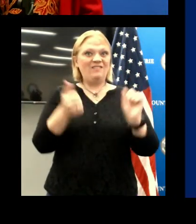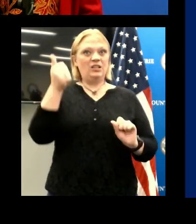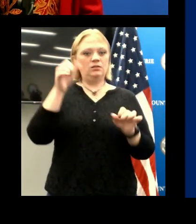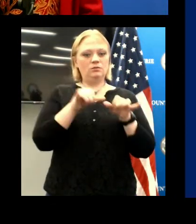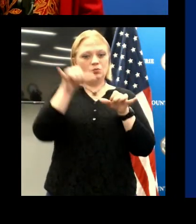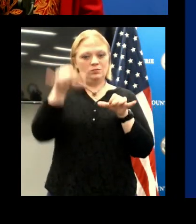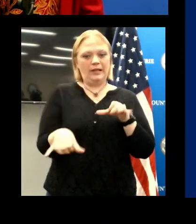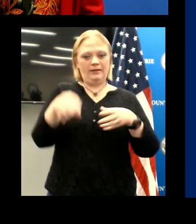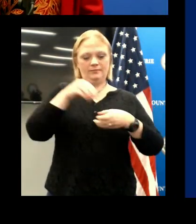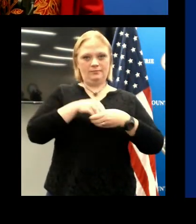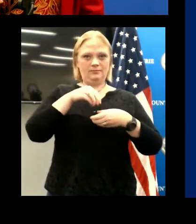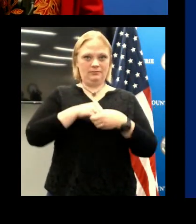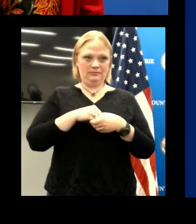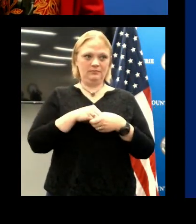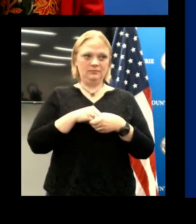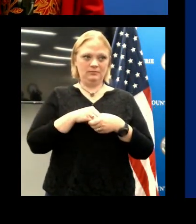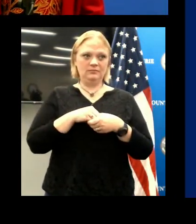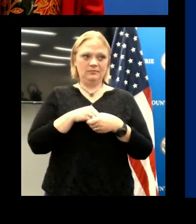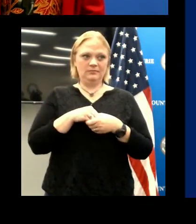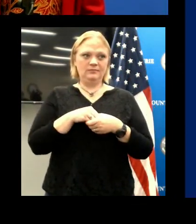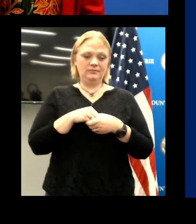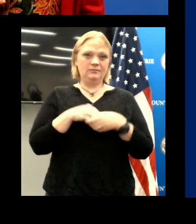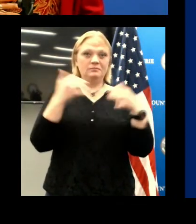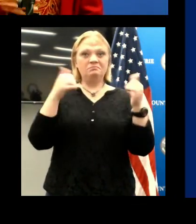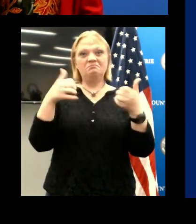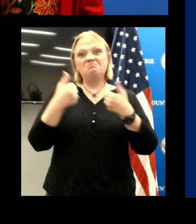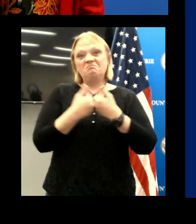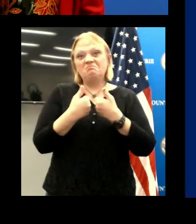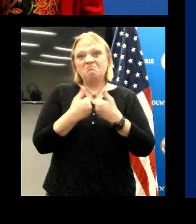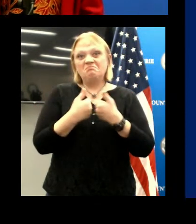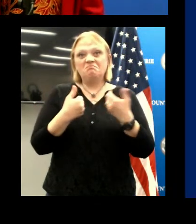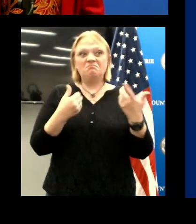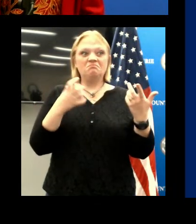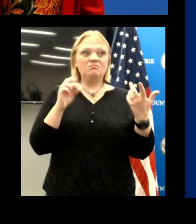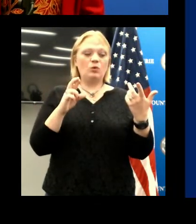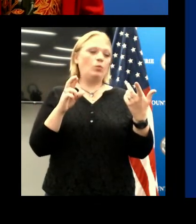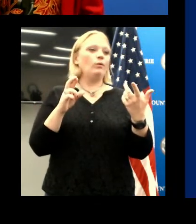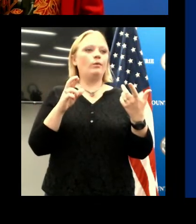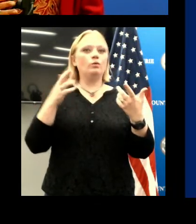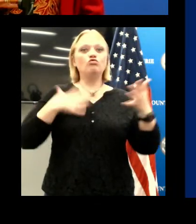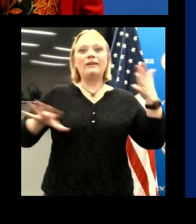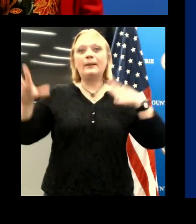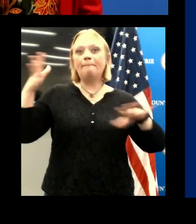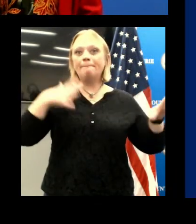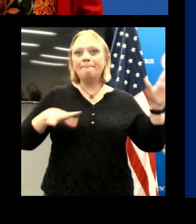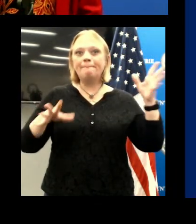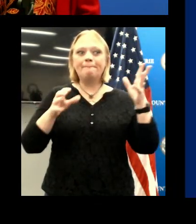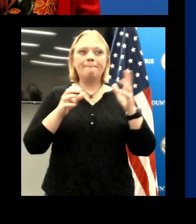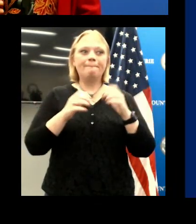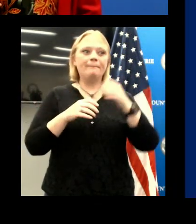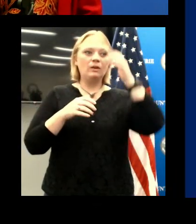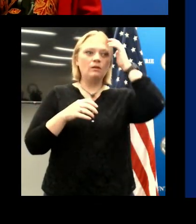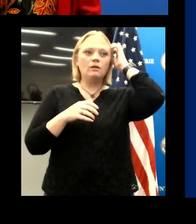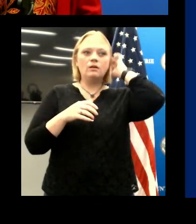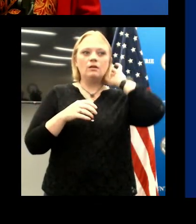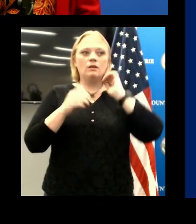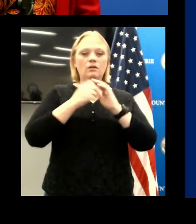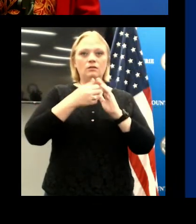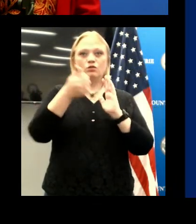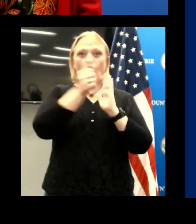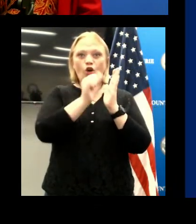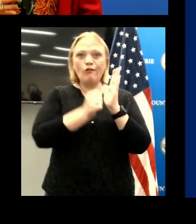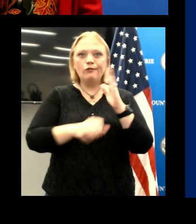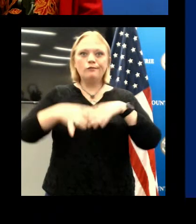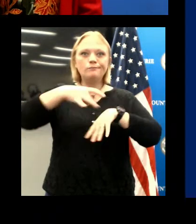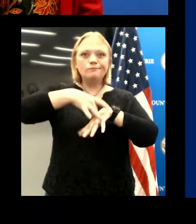staying indoors and playing games or dress up or with the costumes or carving